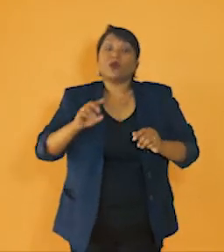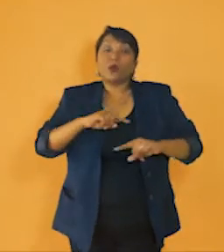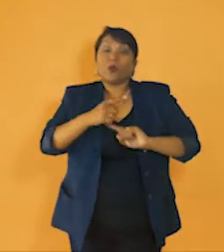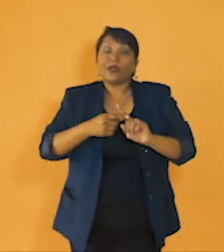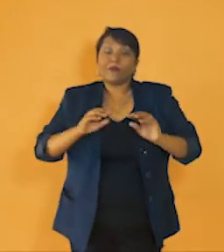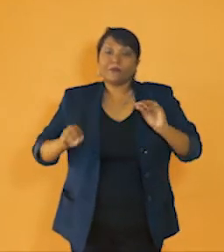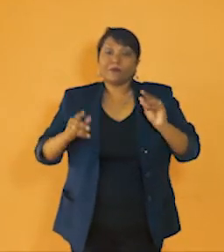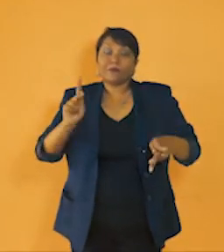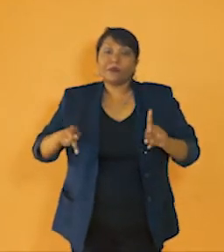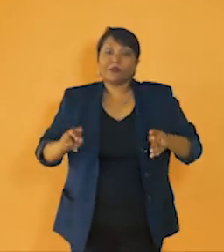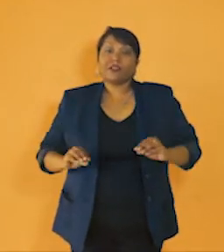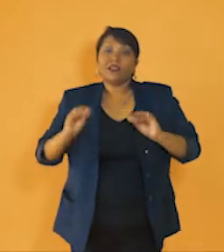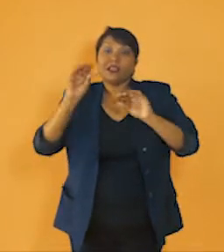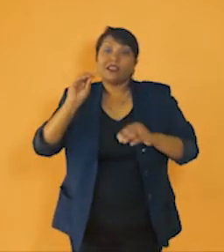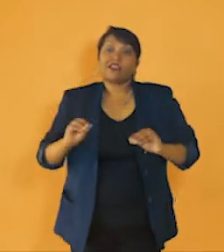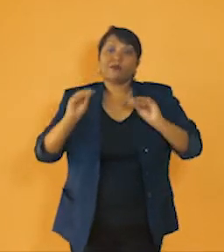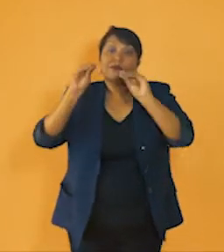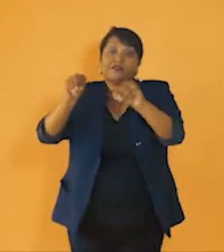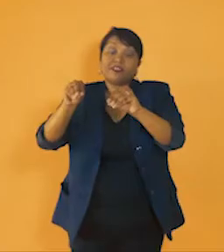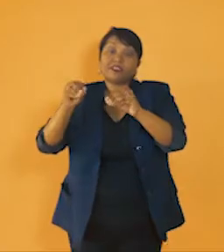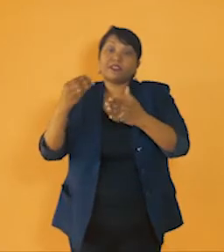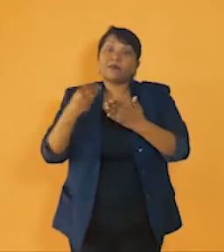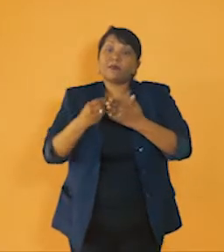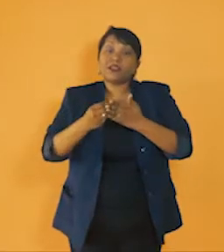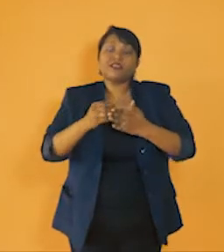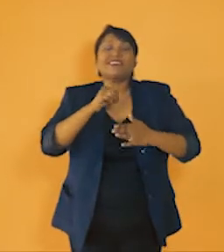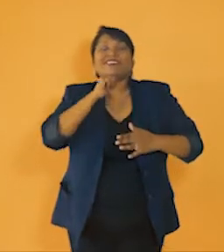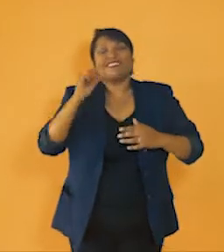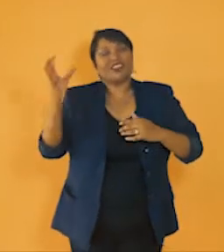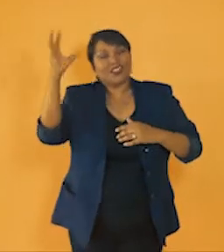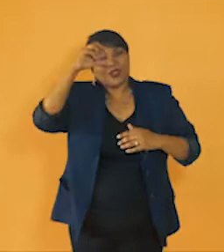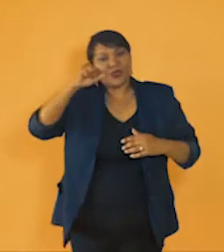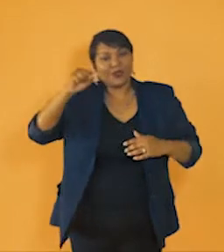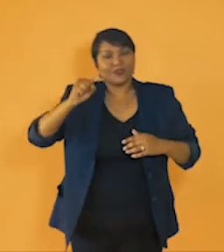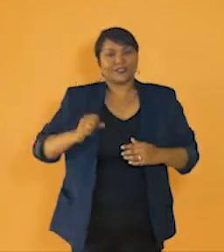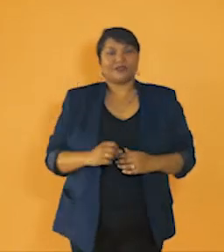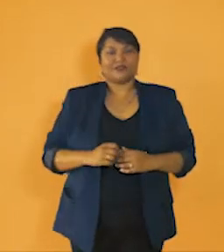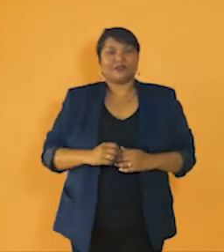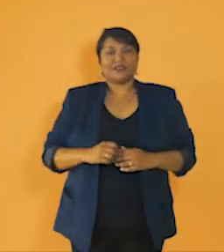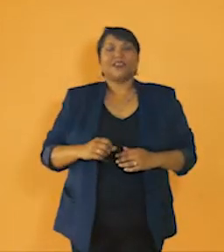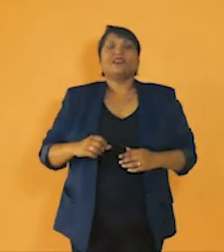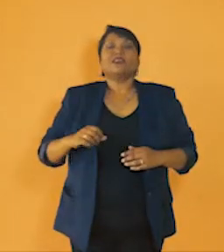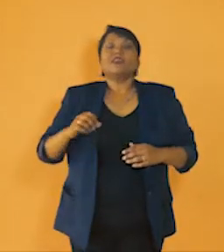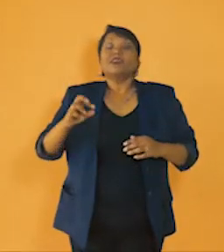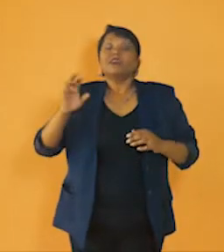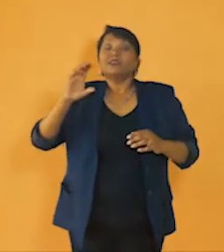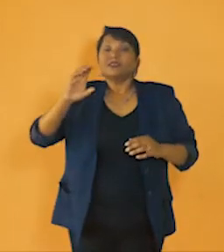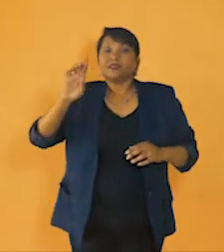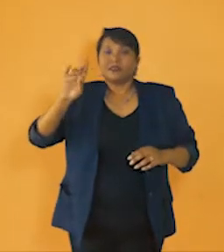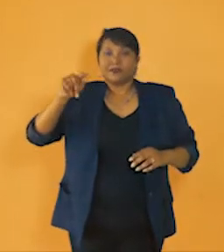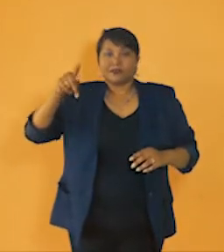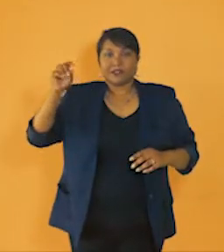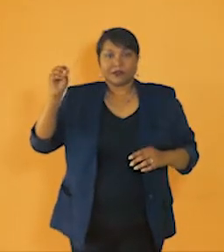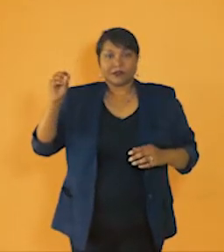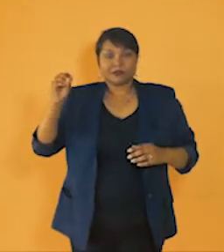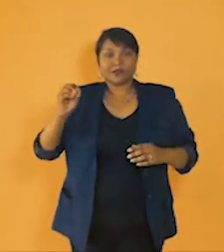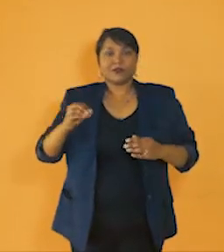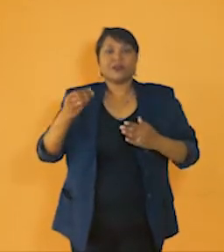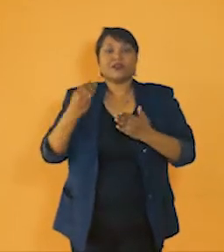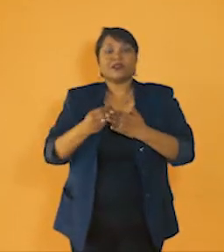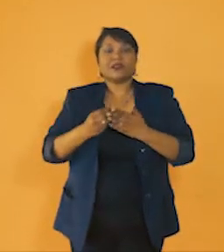investing wildly in things and losing their money. Though cryptocurrencies are not yet regulated, persons who already